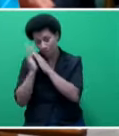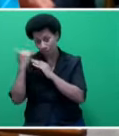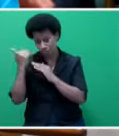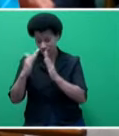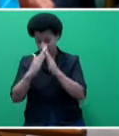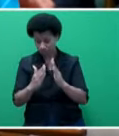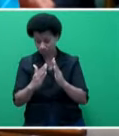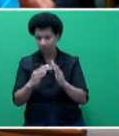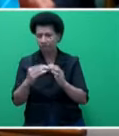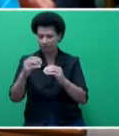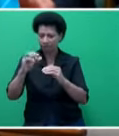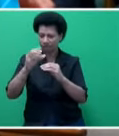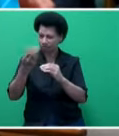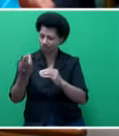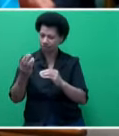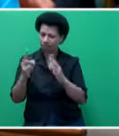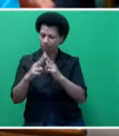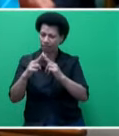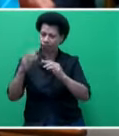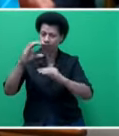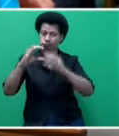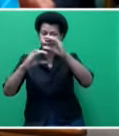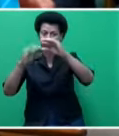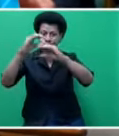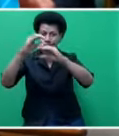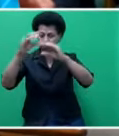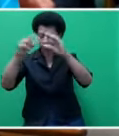have apartments, and the expectation